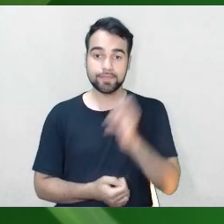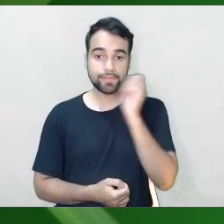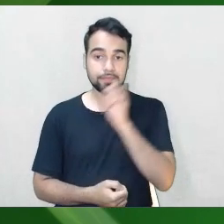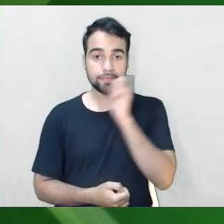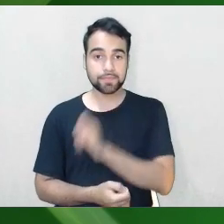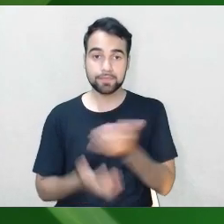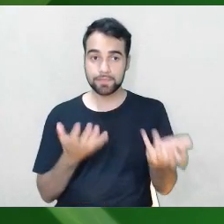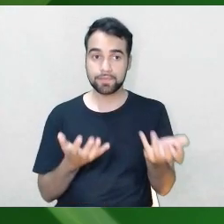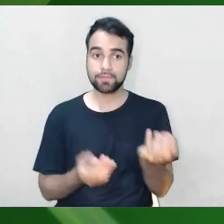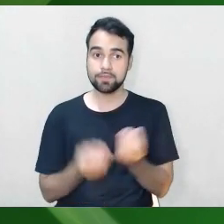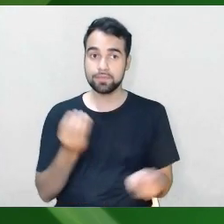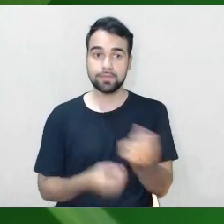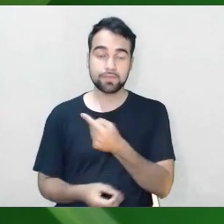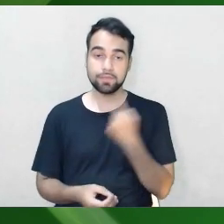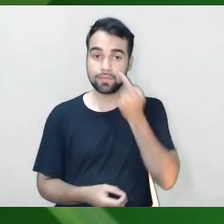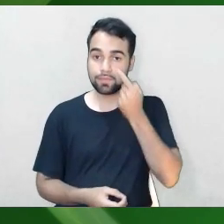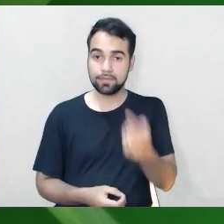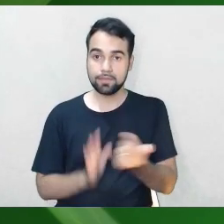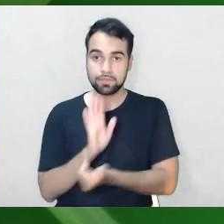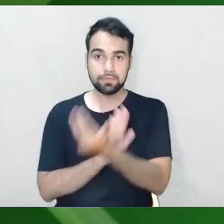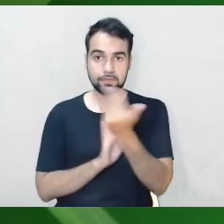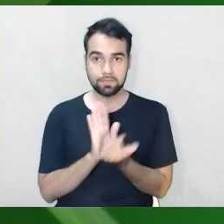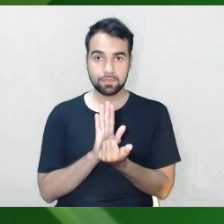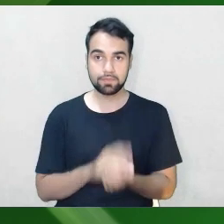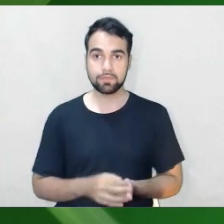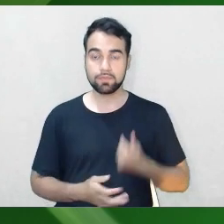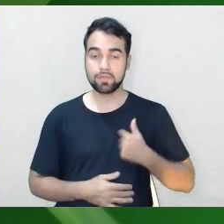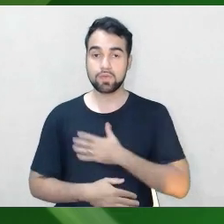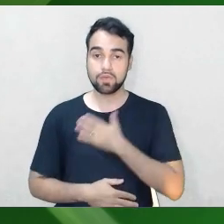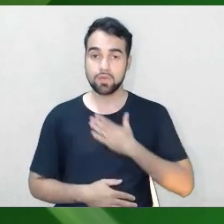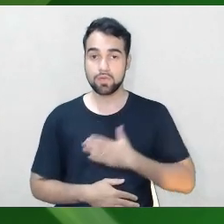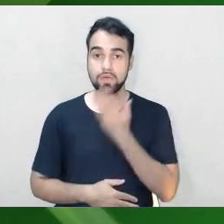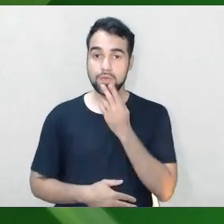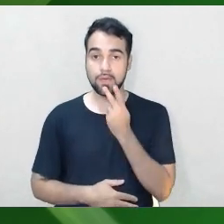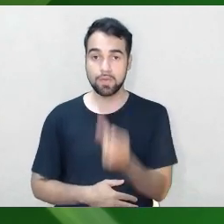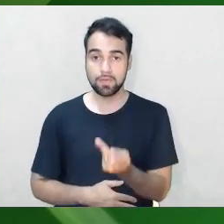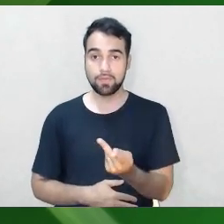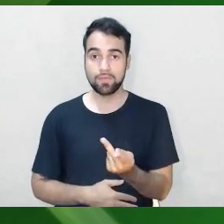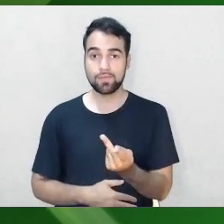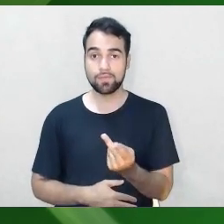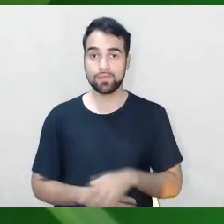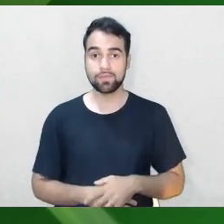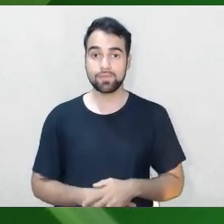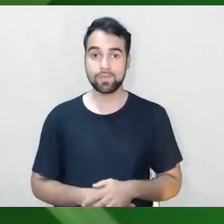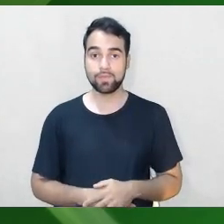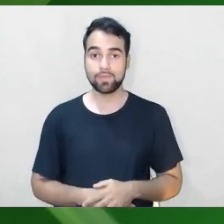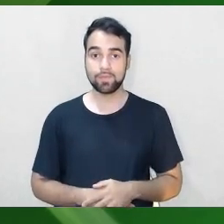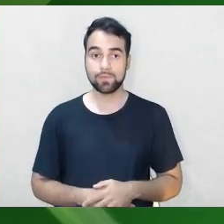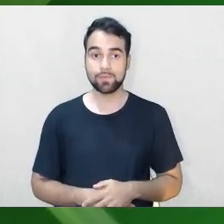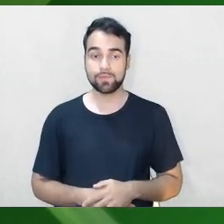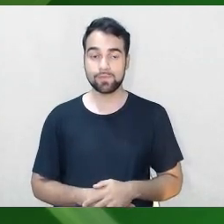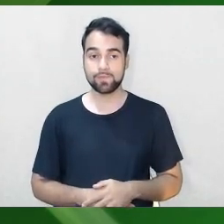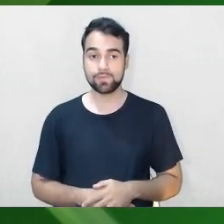Let's have an example of this design. Can you imagine we are both here